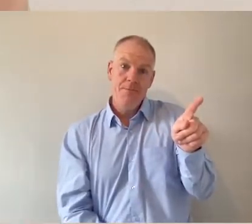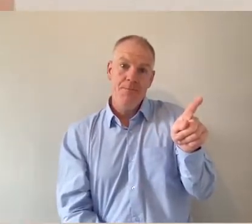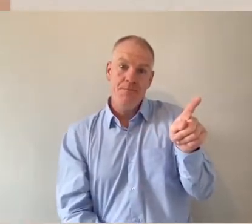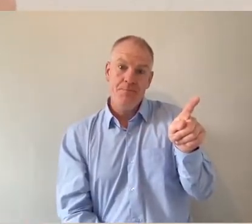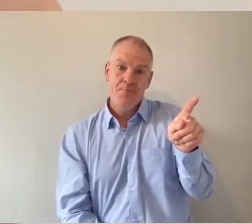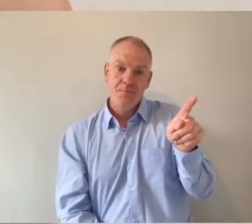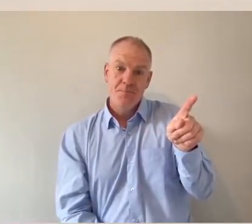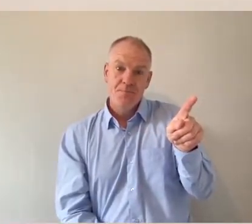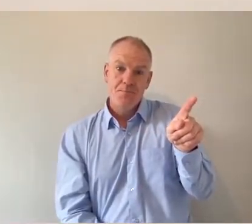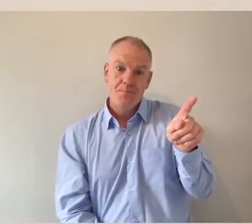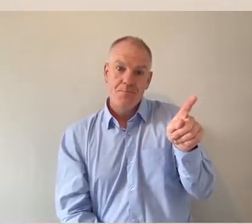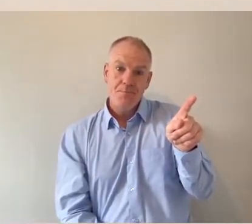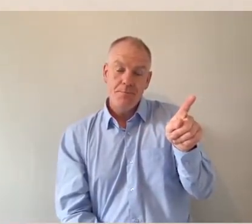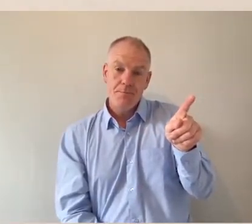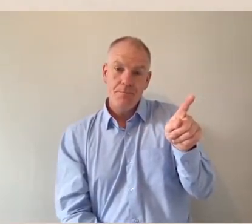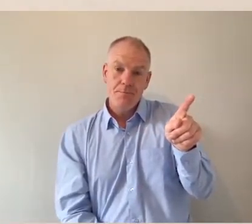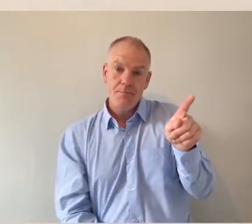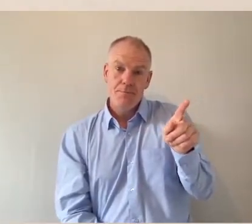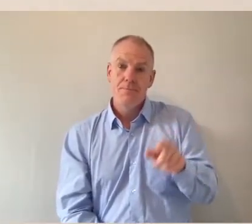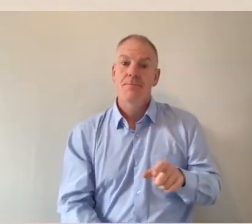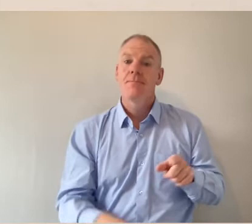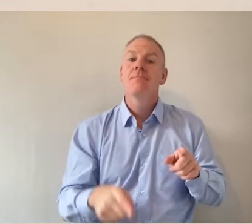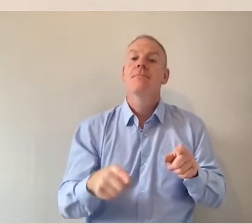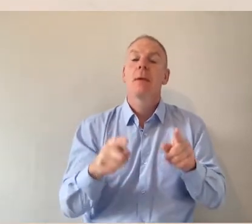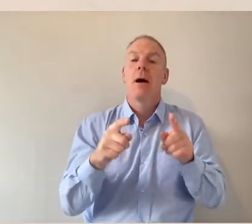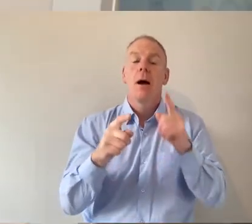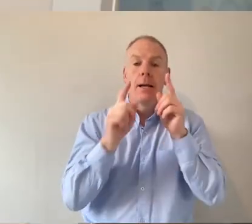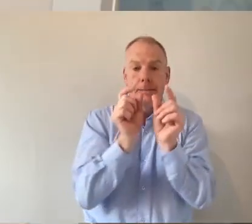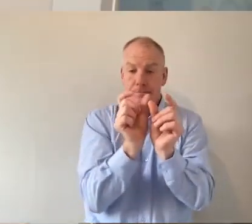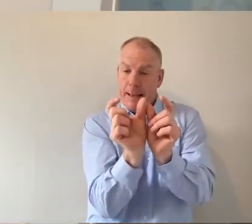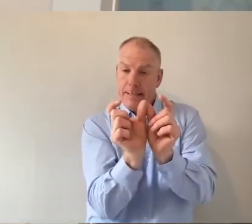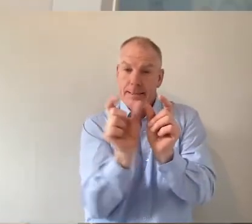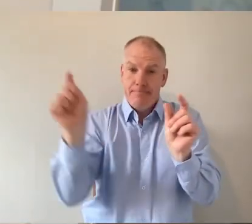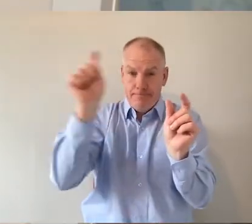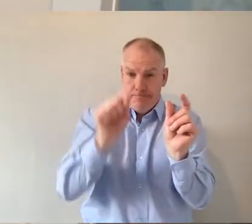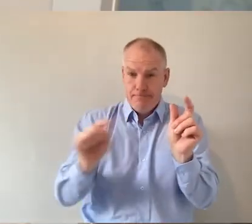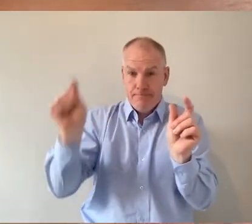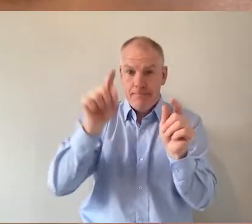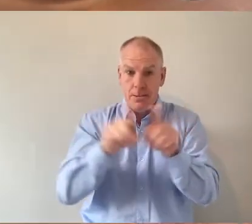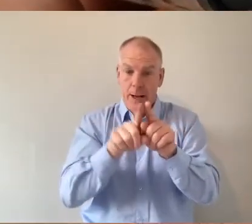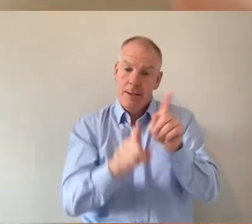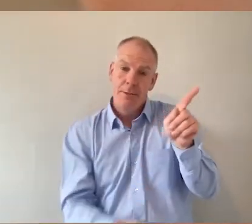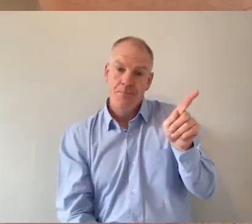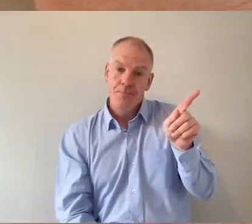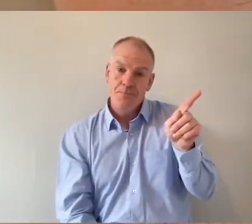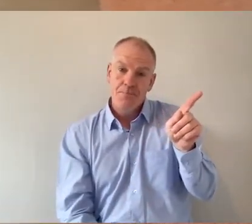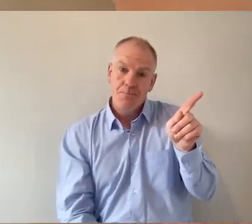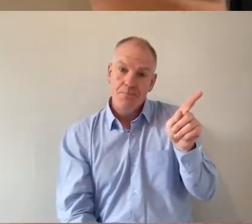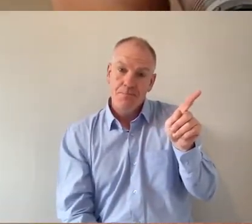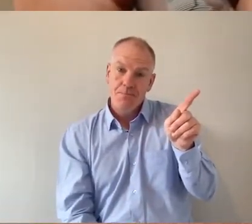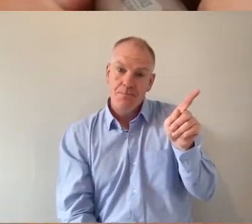circle here. There we go. And a little bit across from it, another big circle like